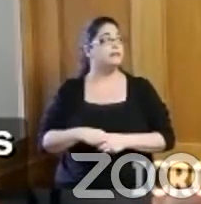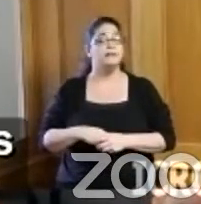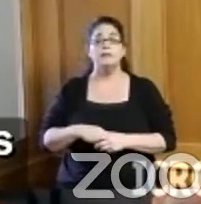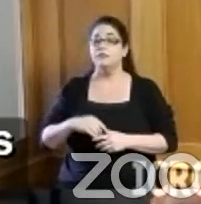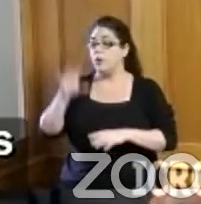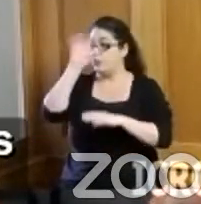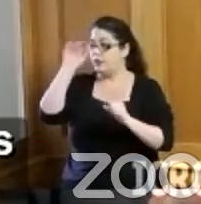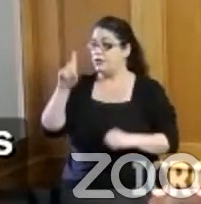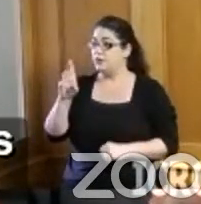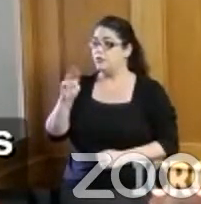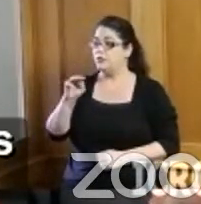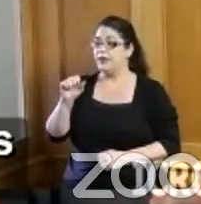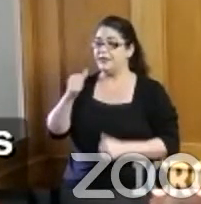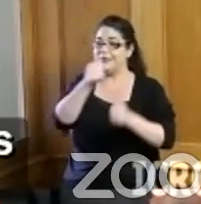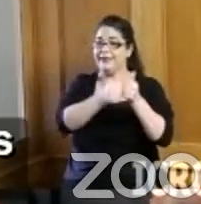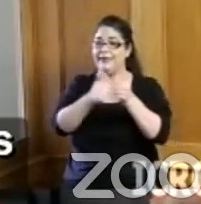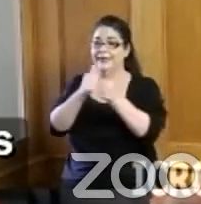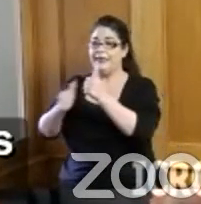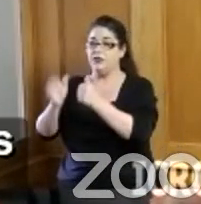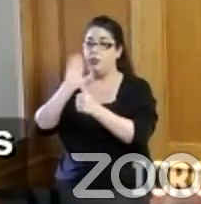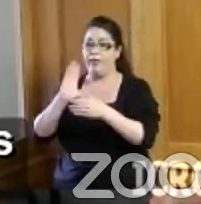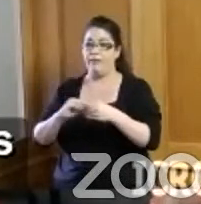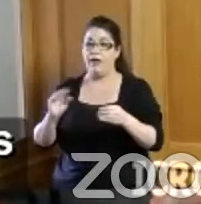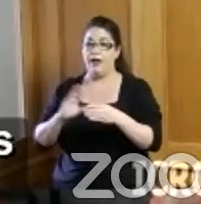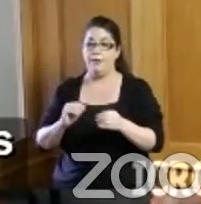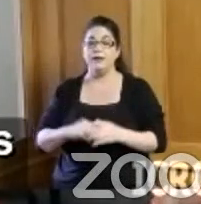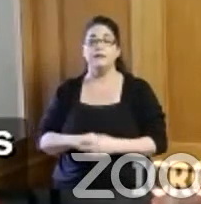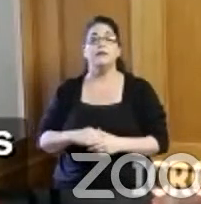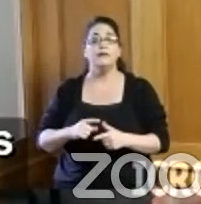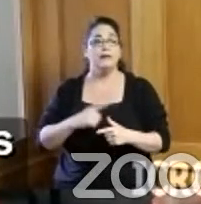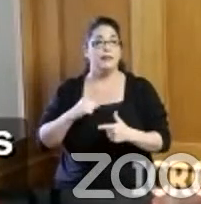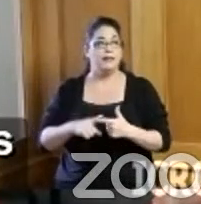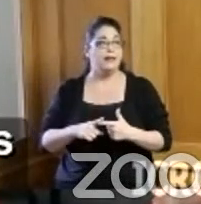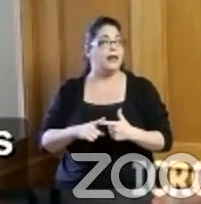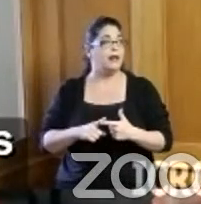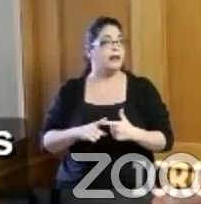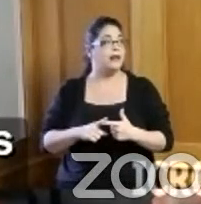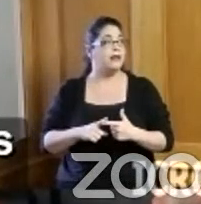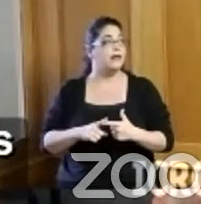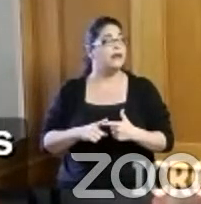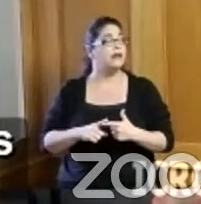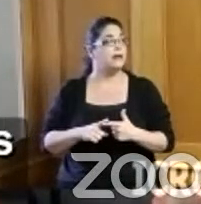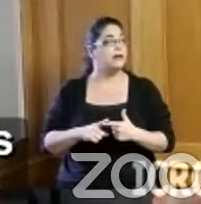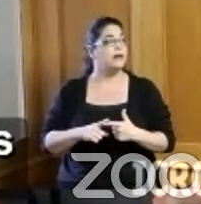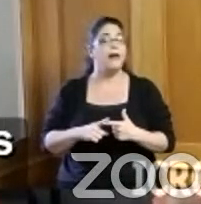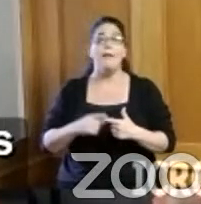agenda is that each one of us have comments to make, and so.